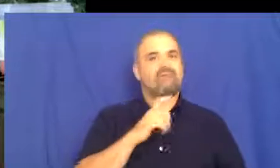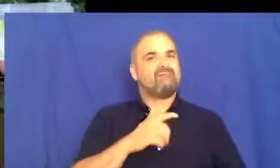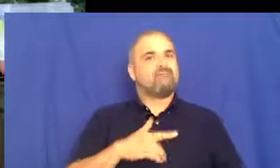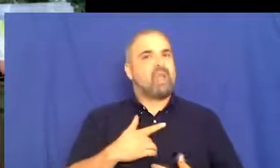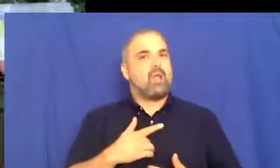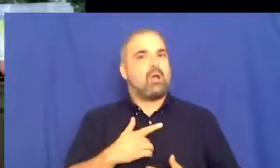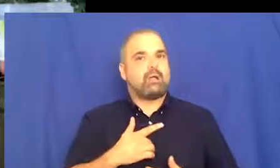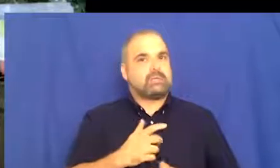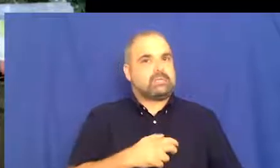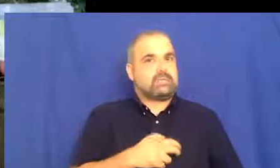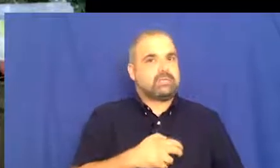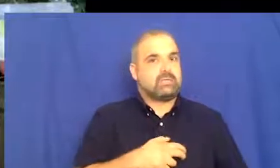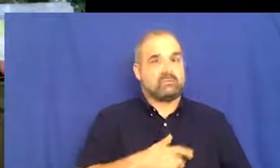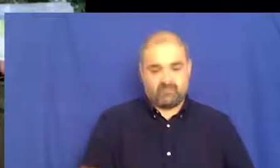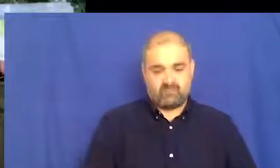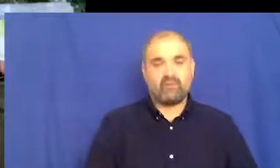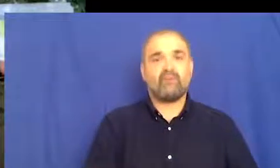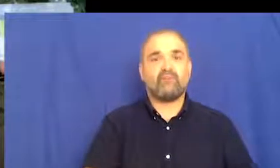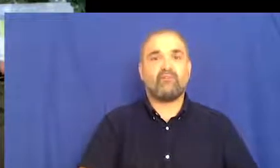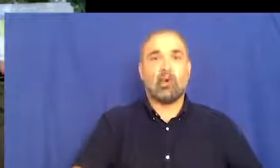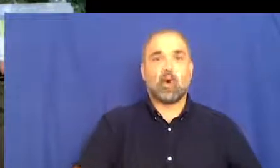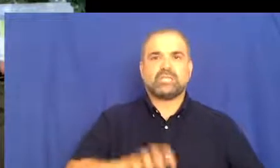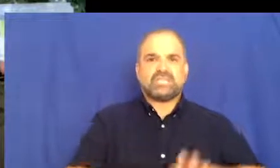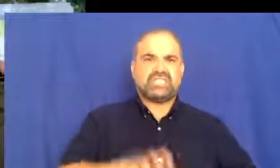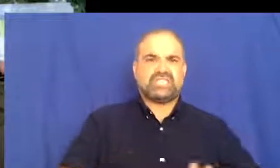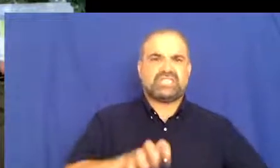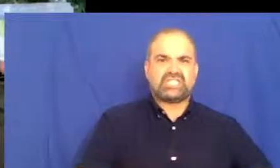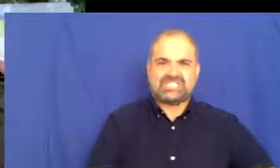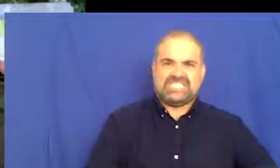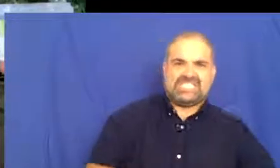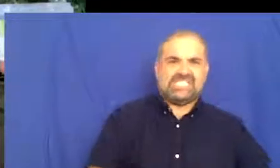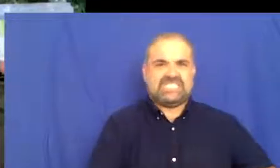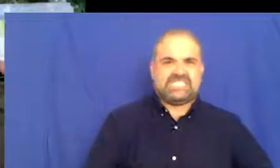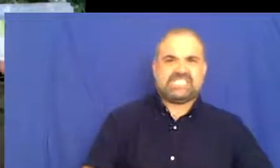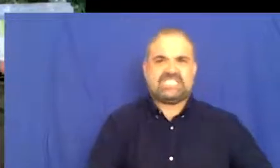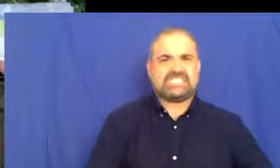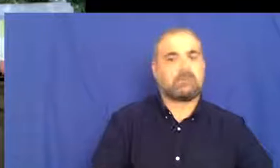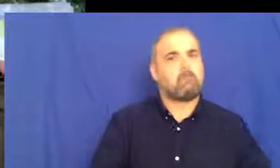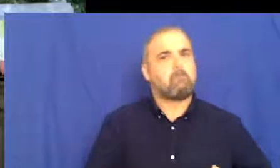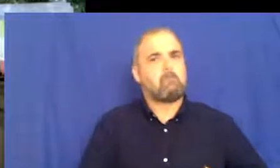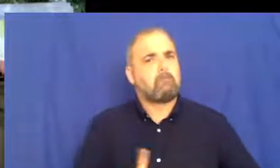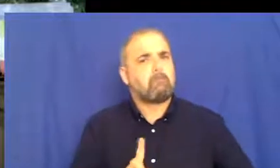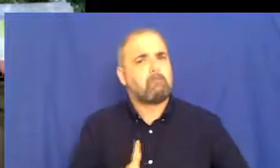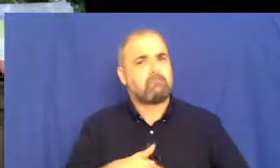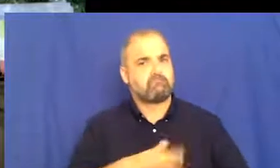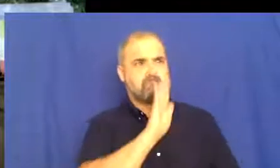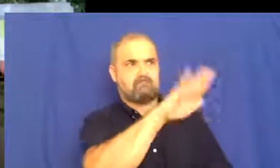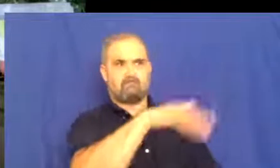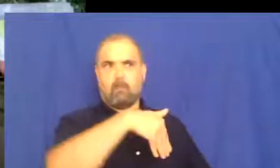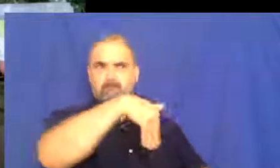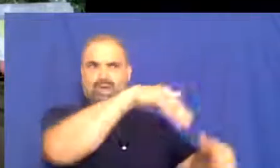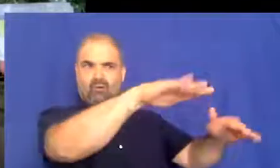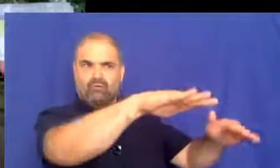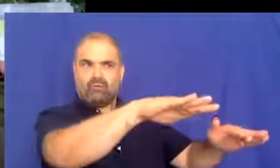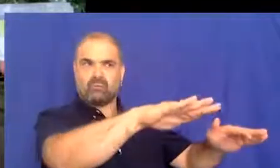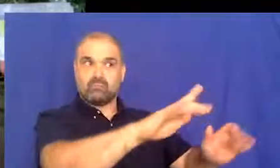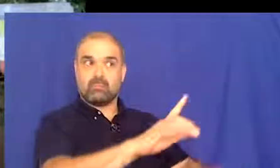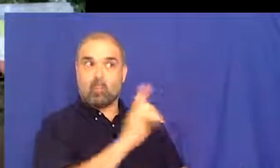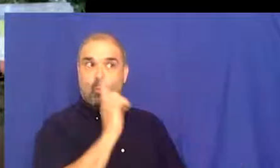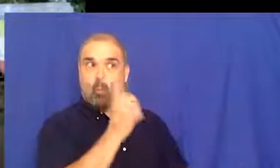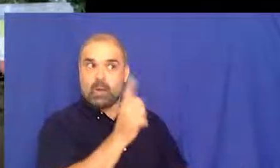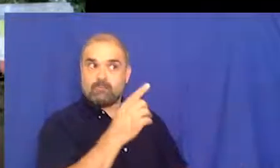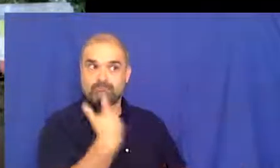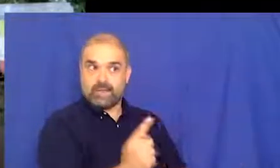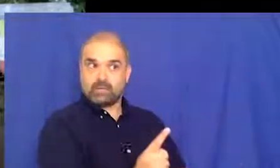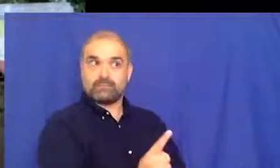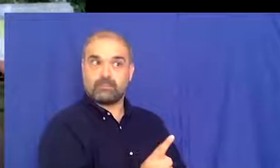little bit scared, she'd start stamping the floor and dragging her feet along the floor. That's warning you. And that is basically saying, back off, leave me alone. This is your